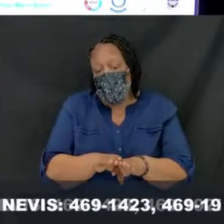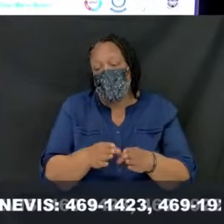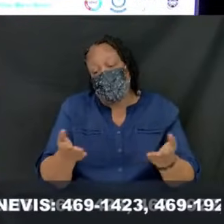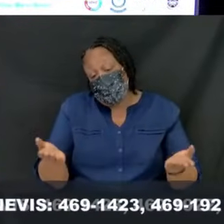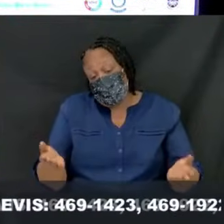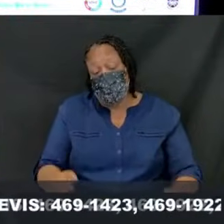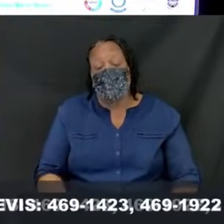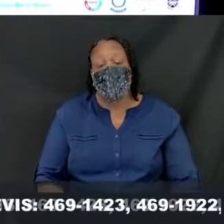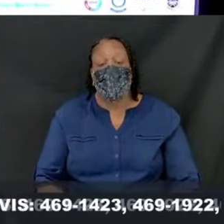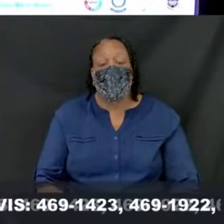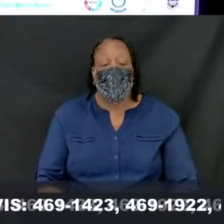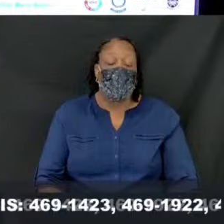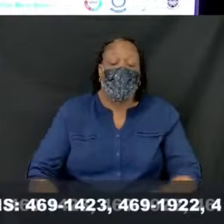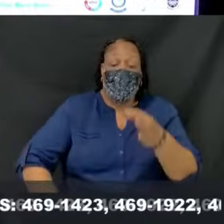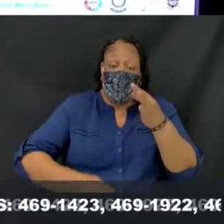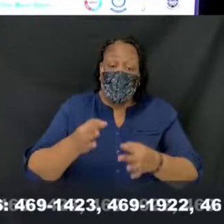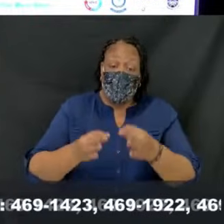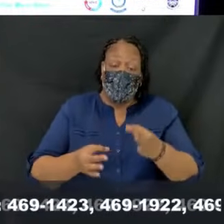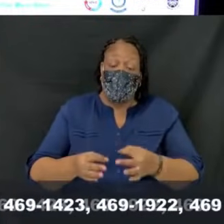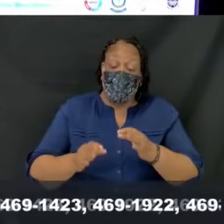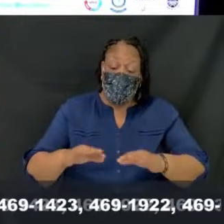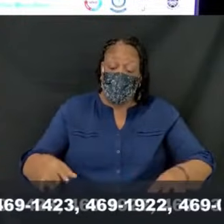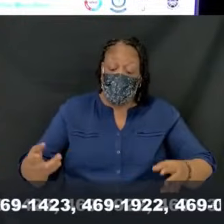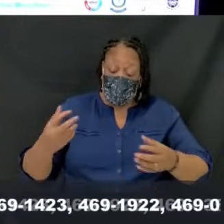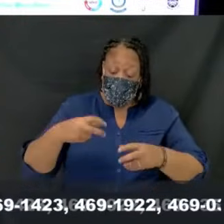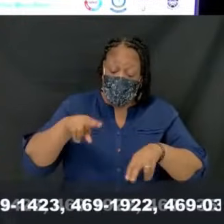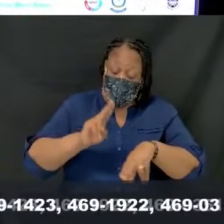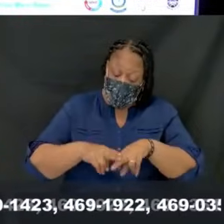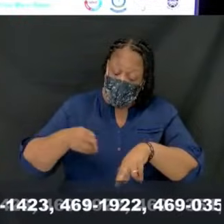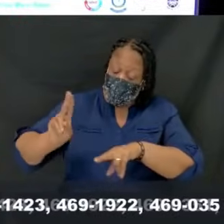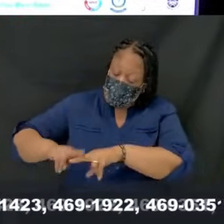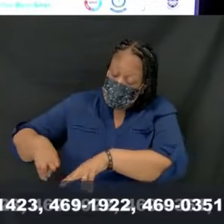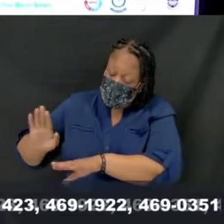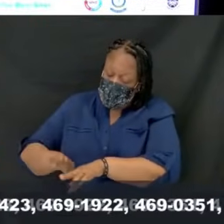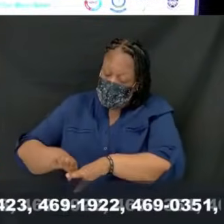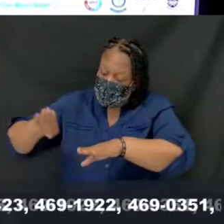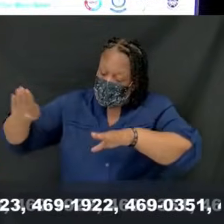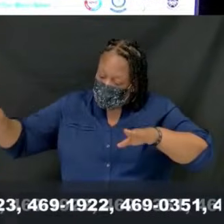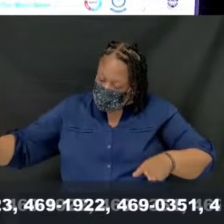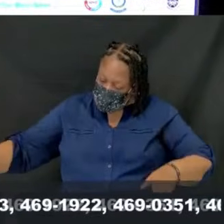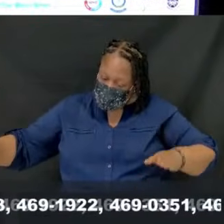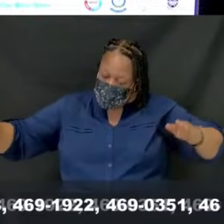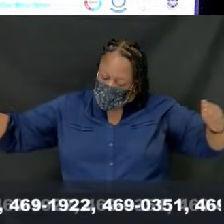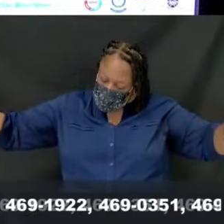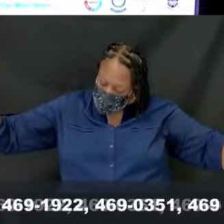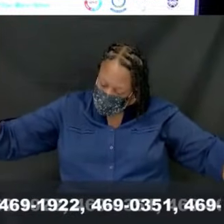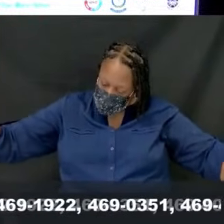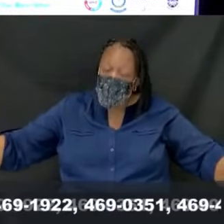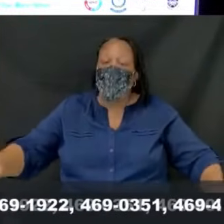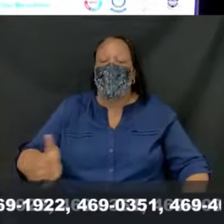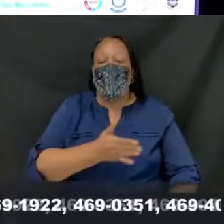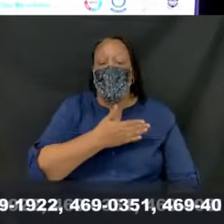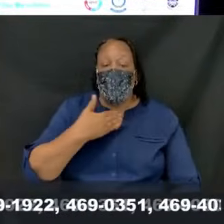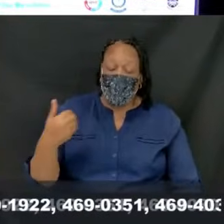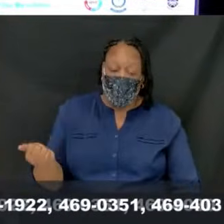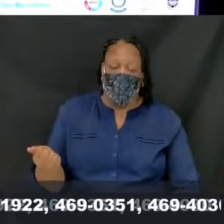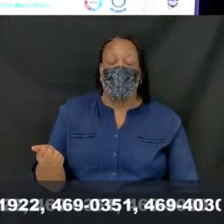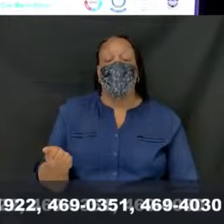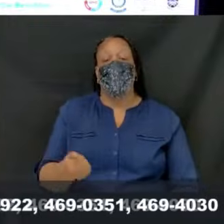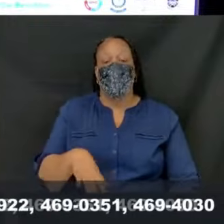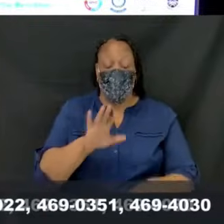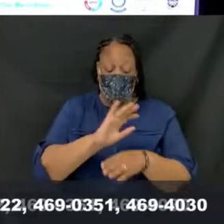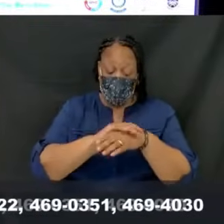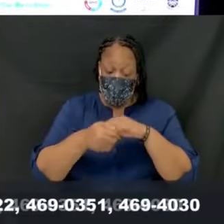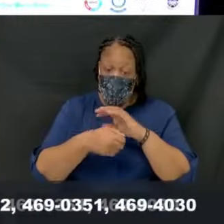students are wearing their mask and hand sanitizing, just because case was found to be positive in a